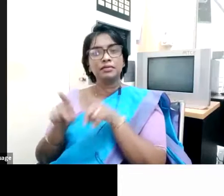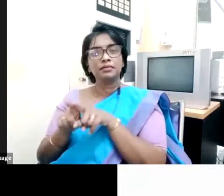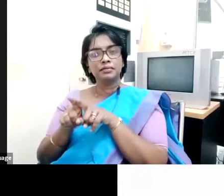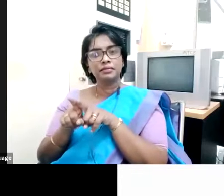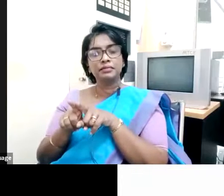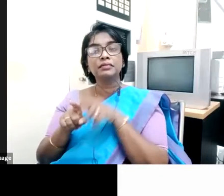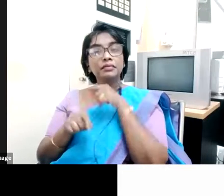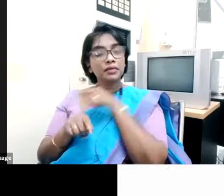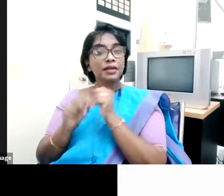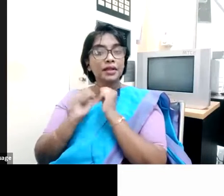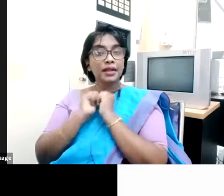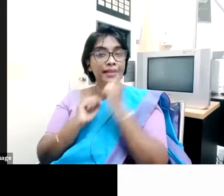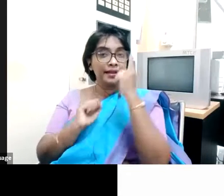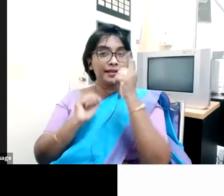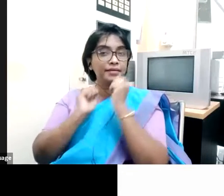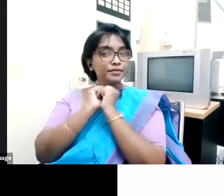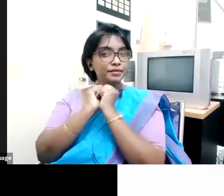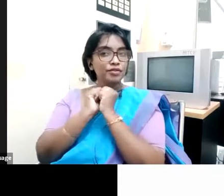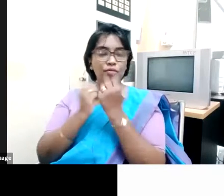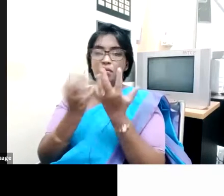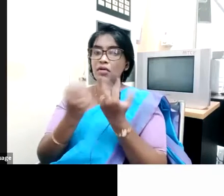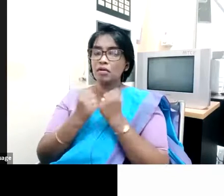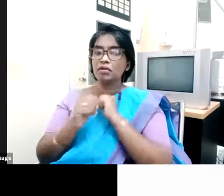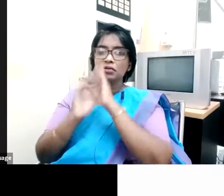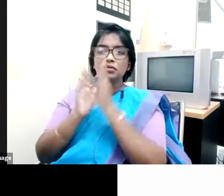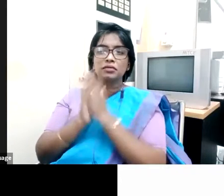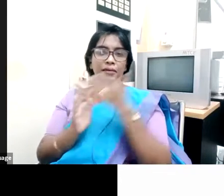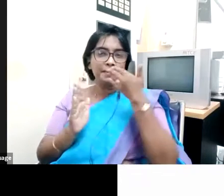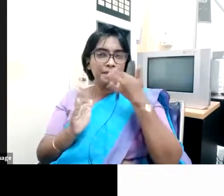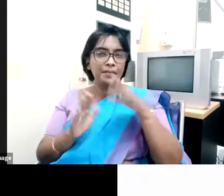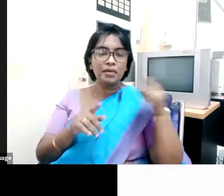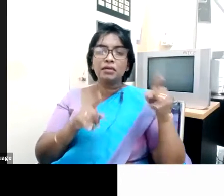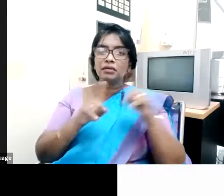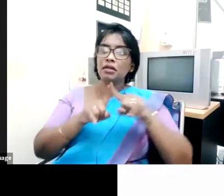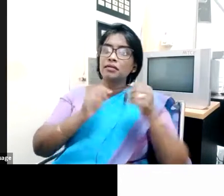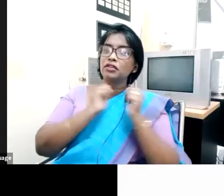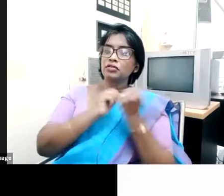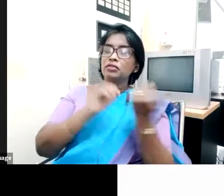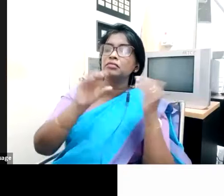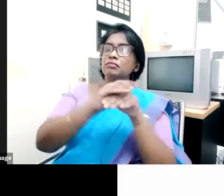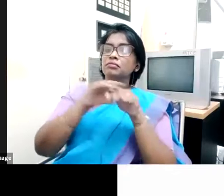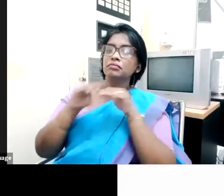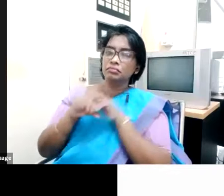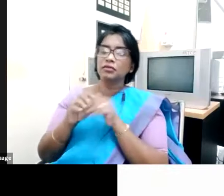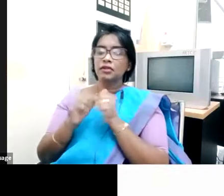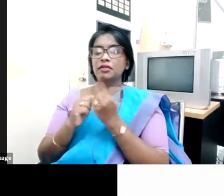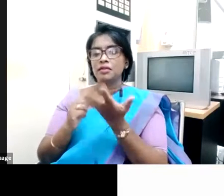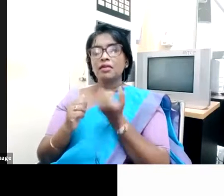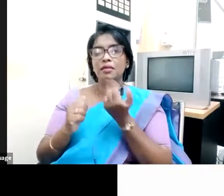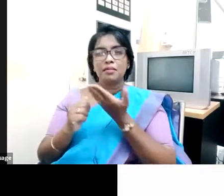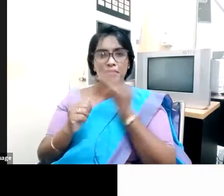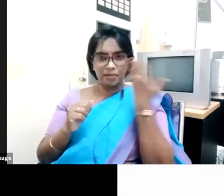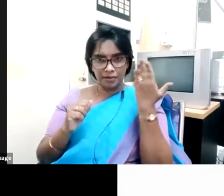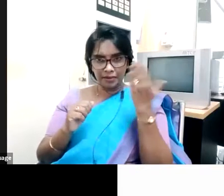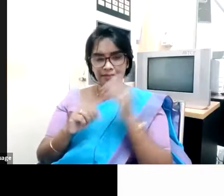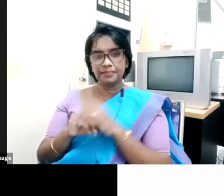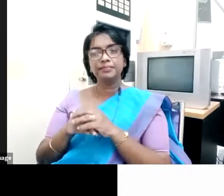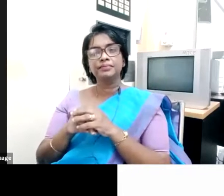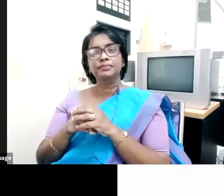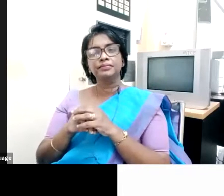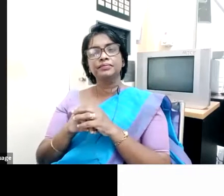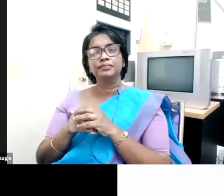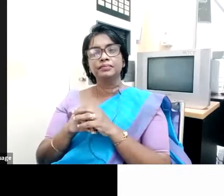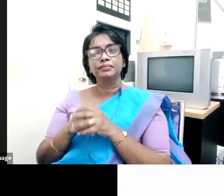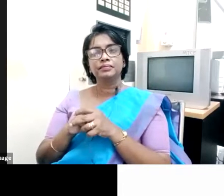workers with flexibility that they need in the future of work. Now, we work, of